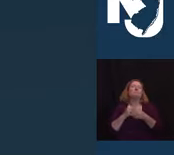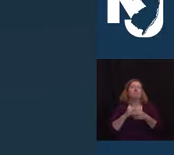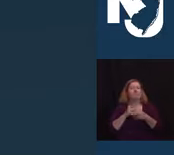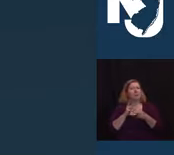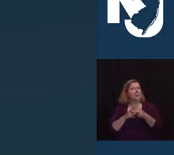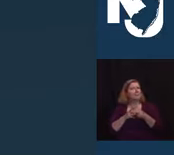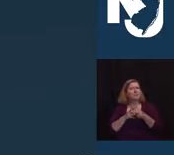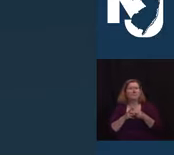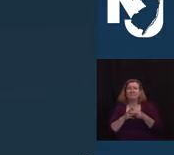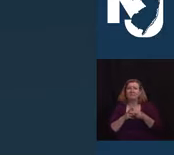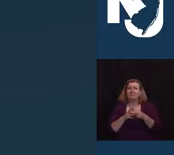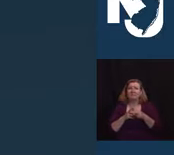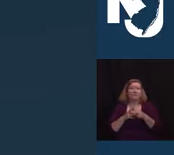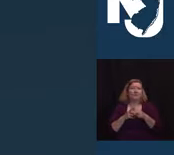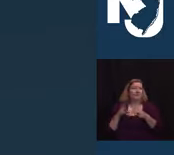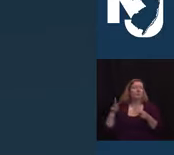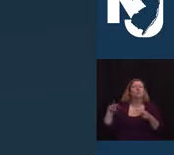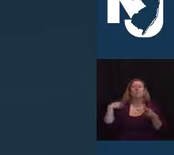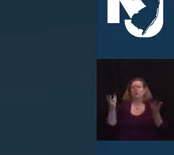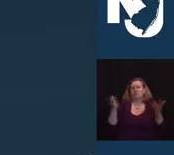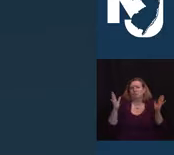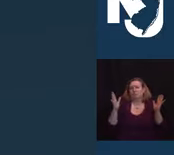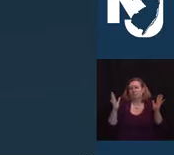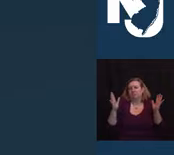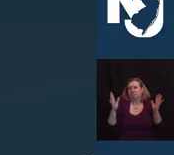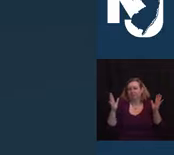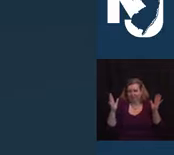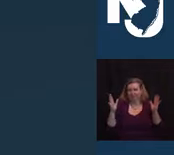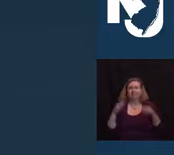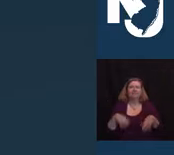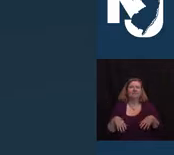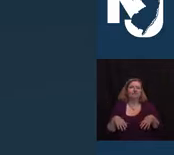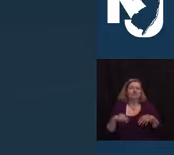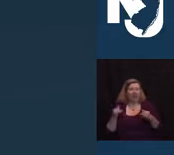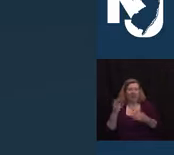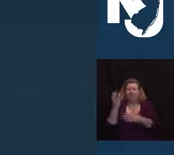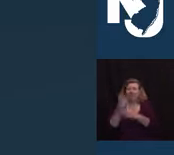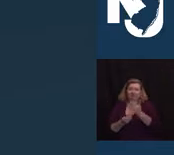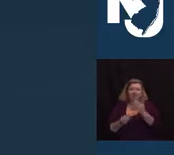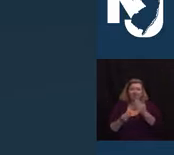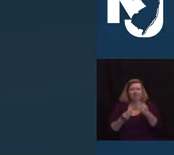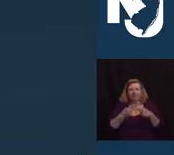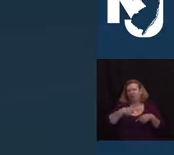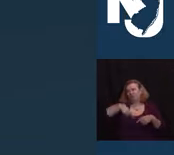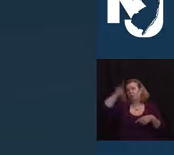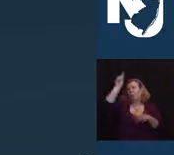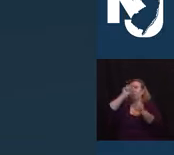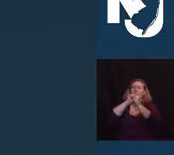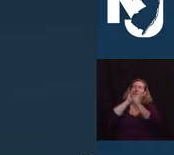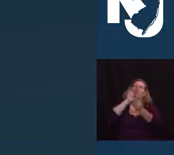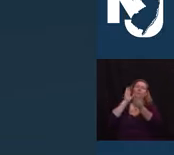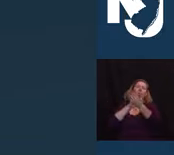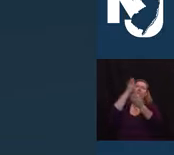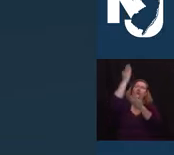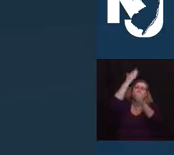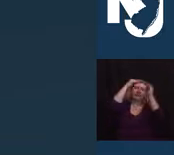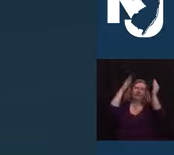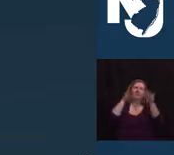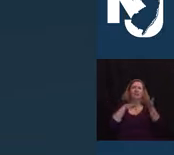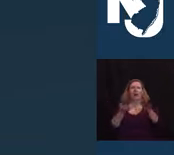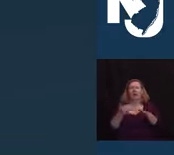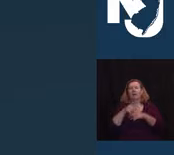I hope. Fritz is now reunited with his wife, Clara, who passed away in the year 2006, and his brothers Raymond and